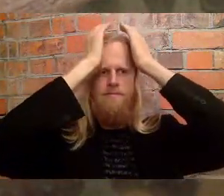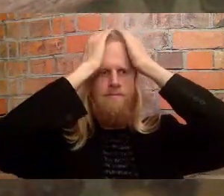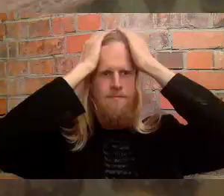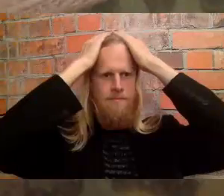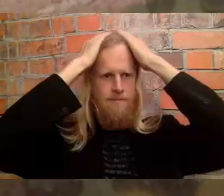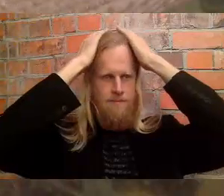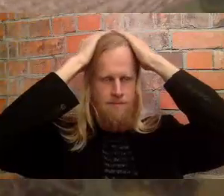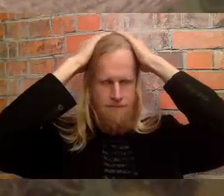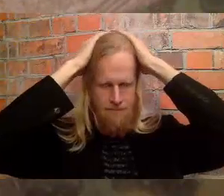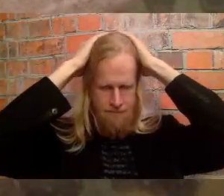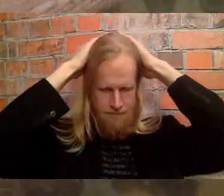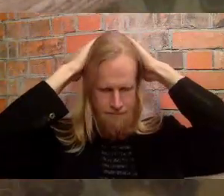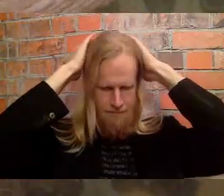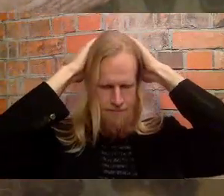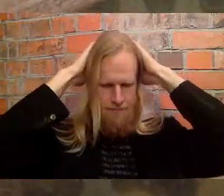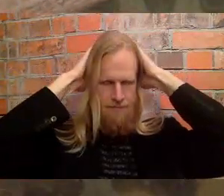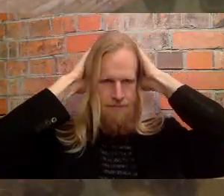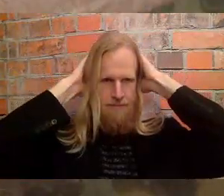told me.